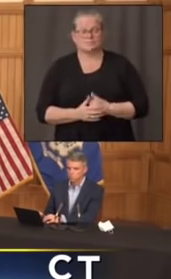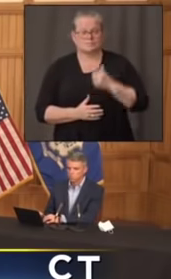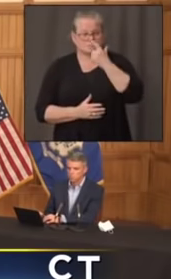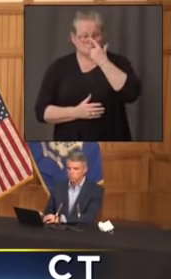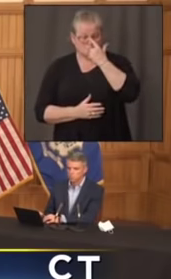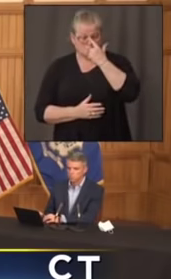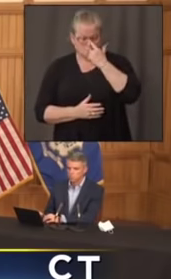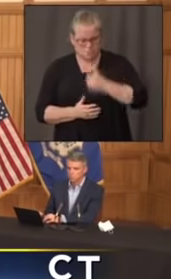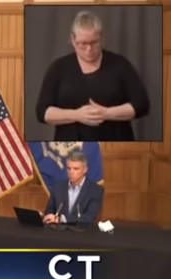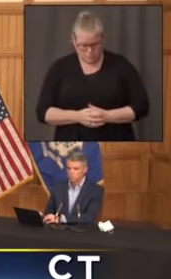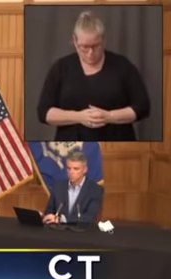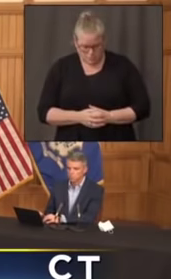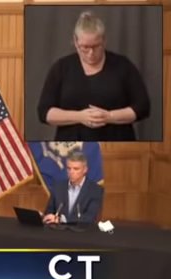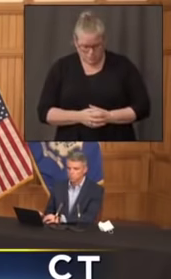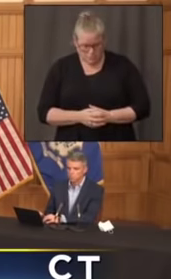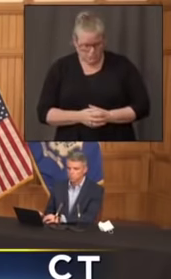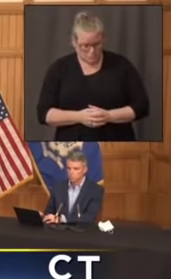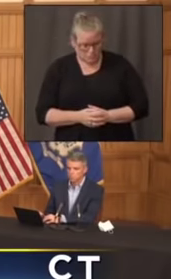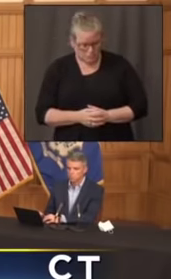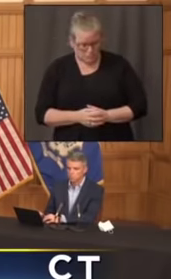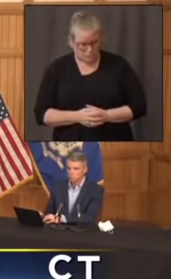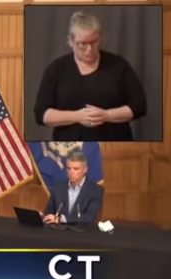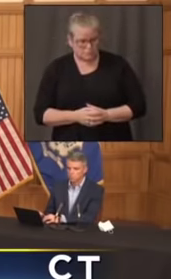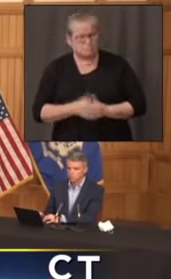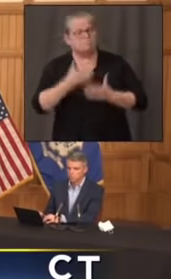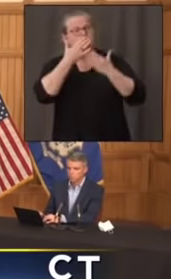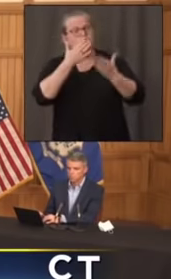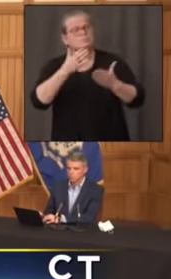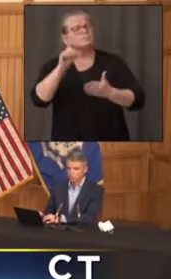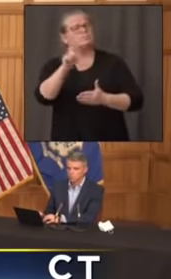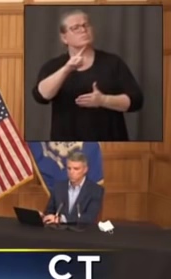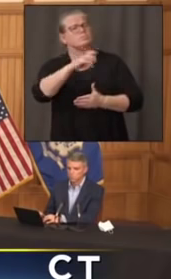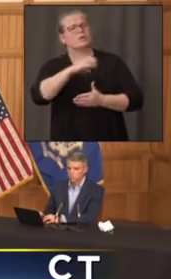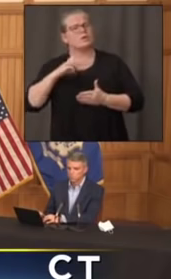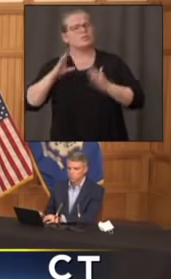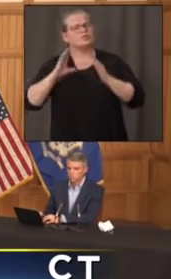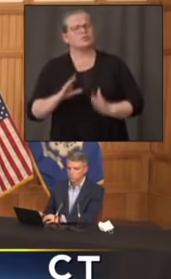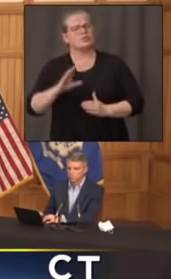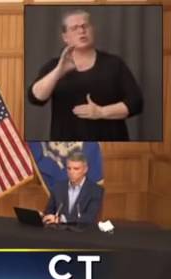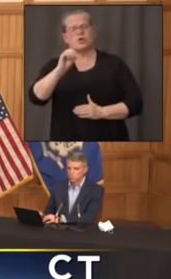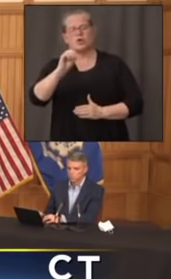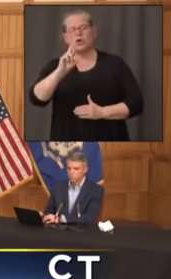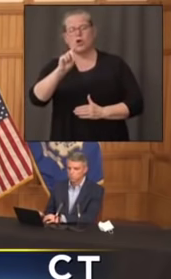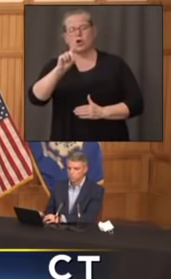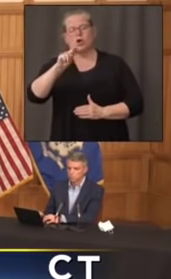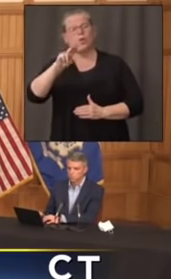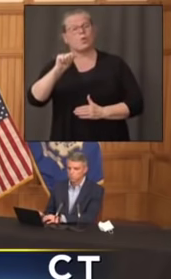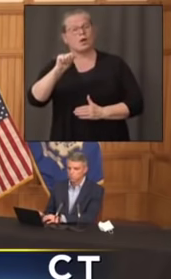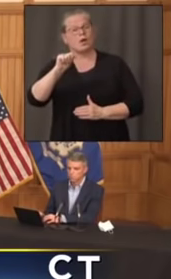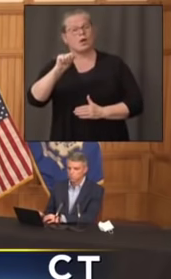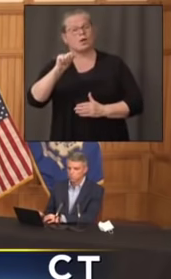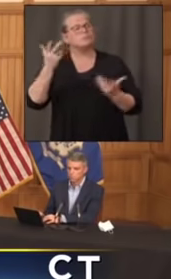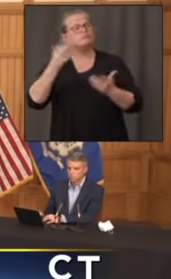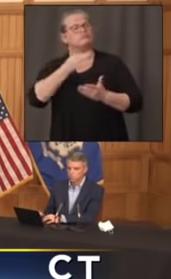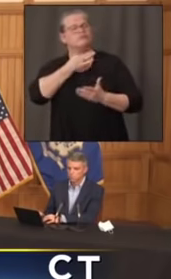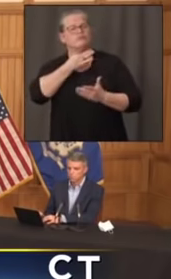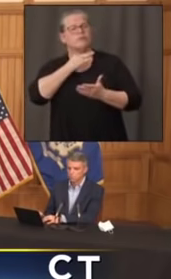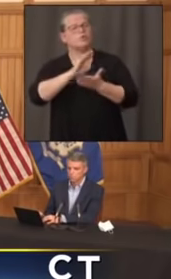Thank you. For Commissioner Cardona, what's the latest? A lot of talk about schools around the